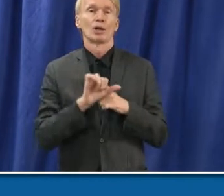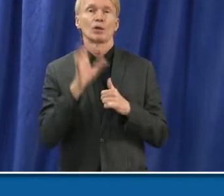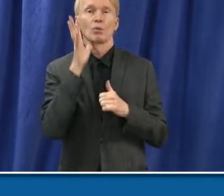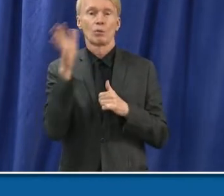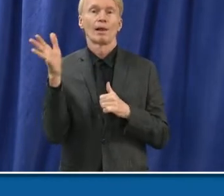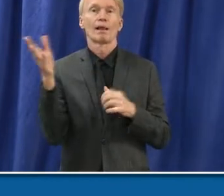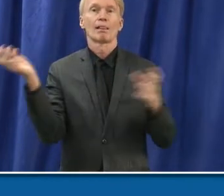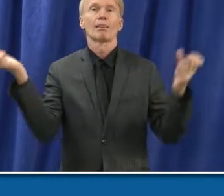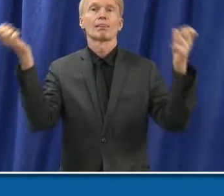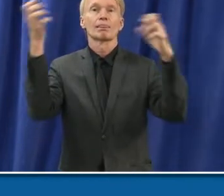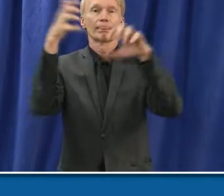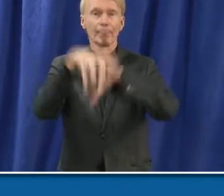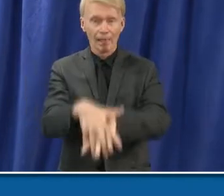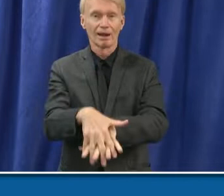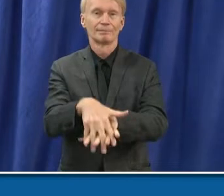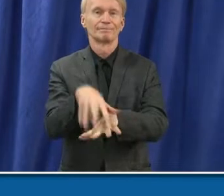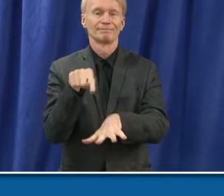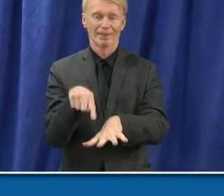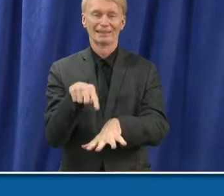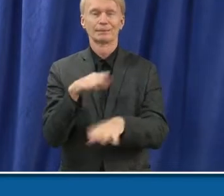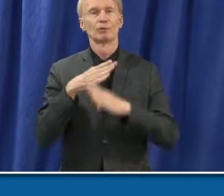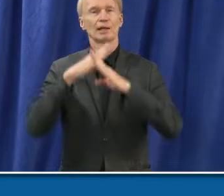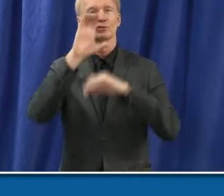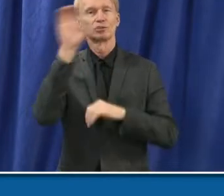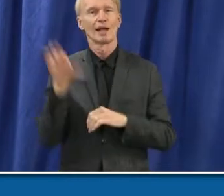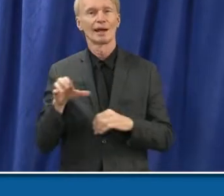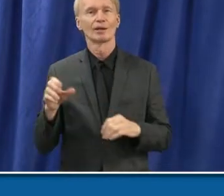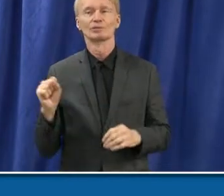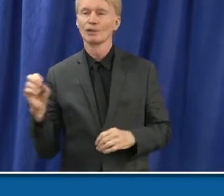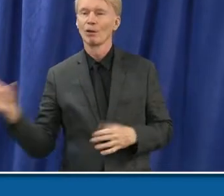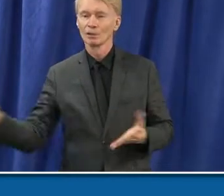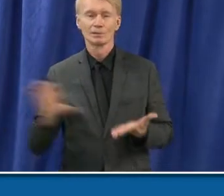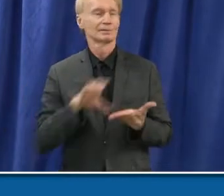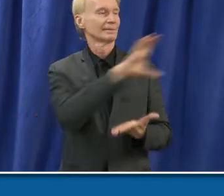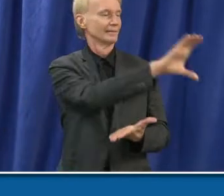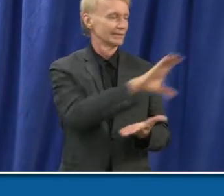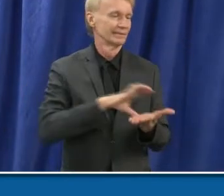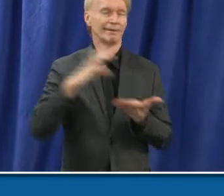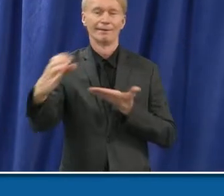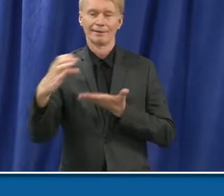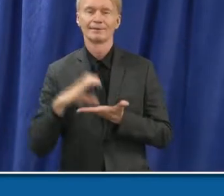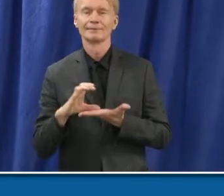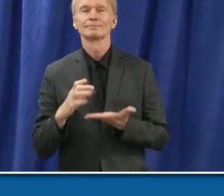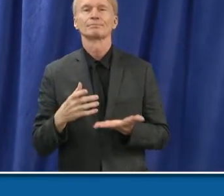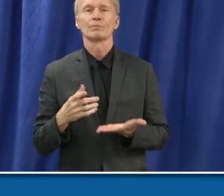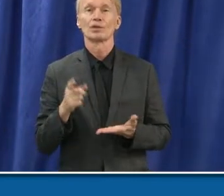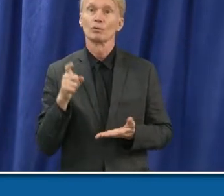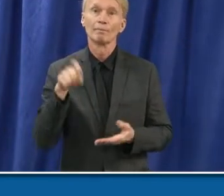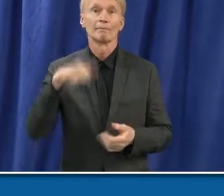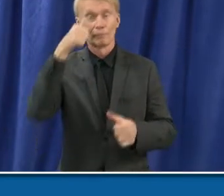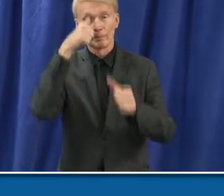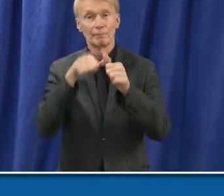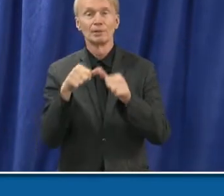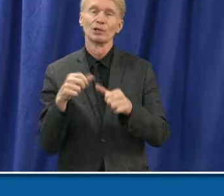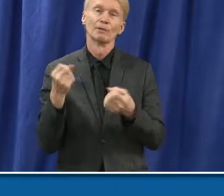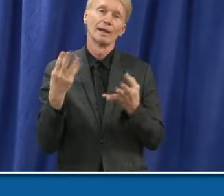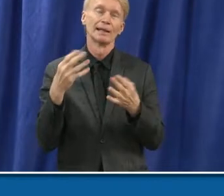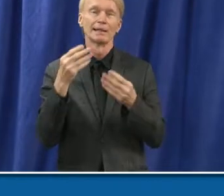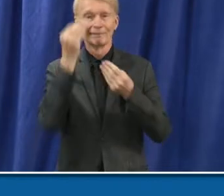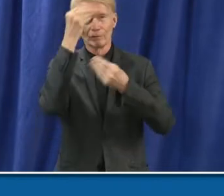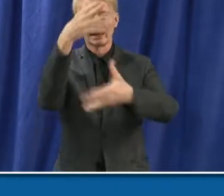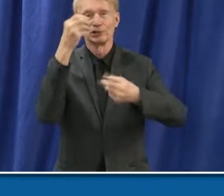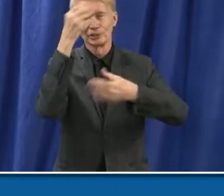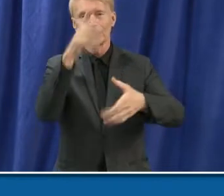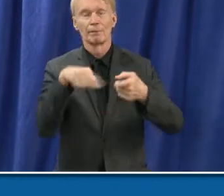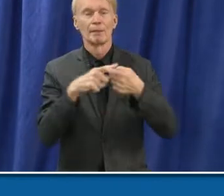Protect Chicago outreach initiative. So right now, a lot of our messaging, of course, is about wearing your mask and social distancing and how